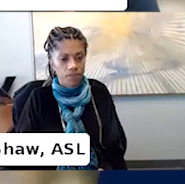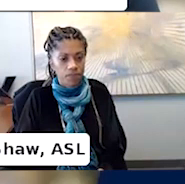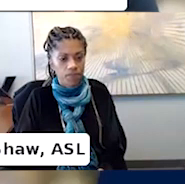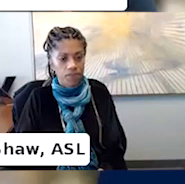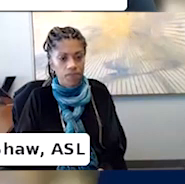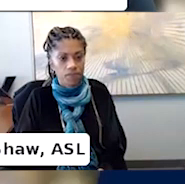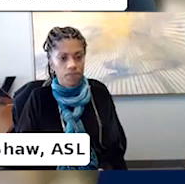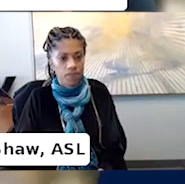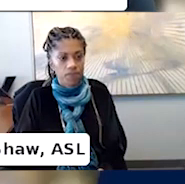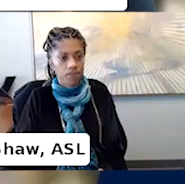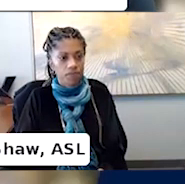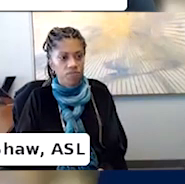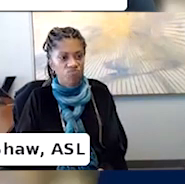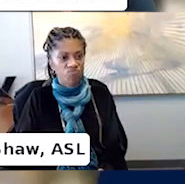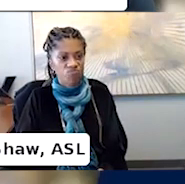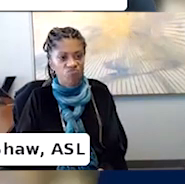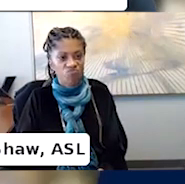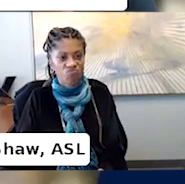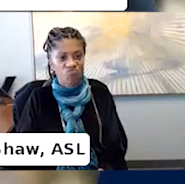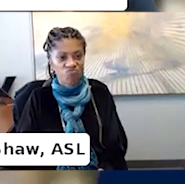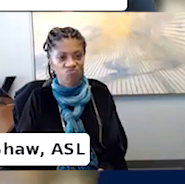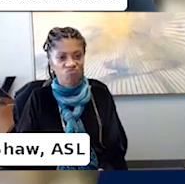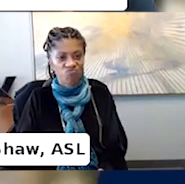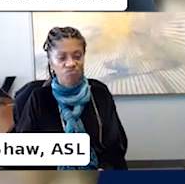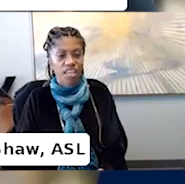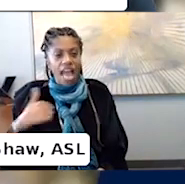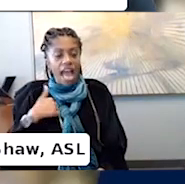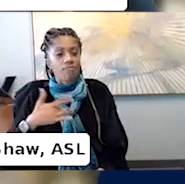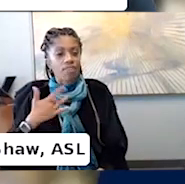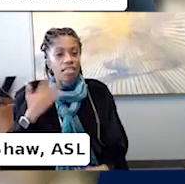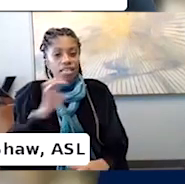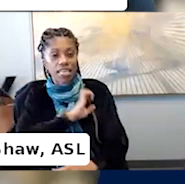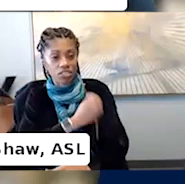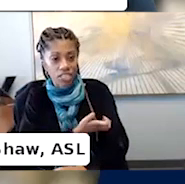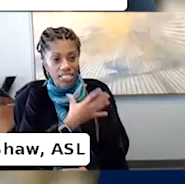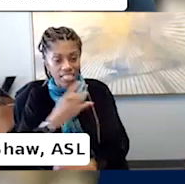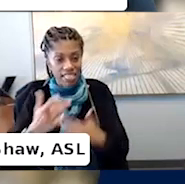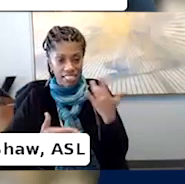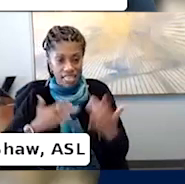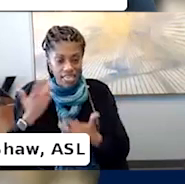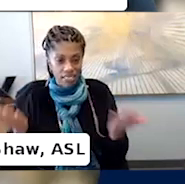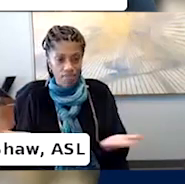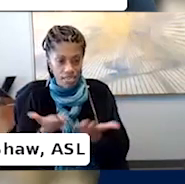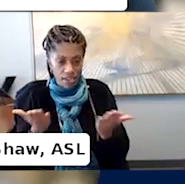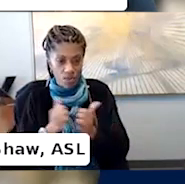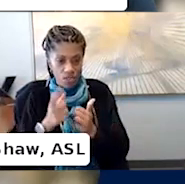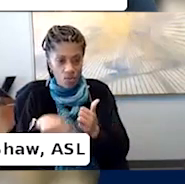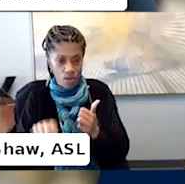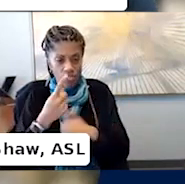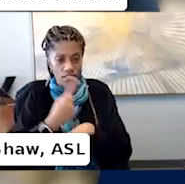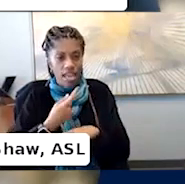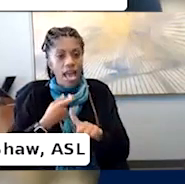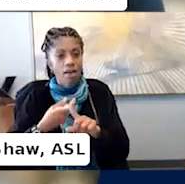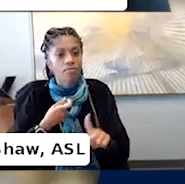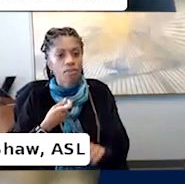am feeling both energized and excited to be here with you all today. And I will pass it to my incredible colleague,